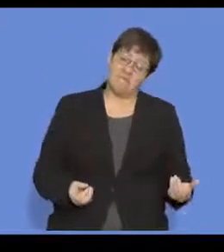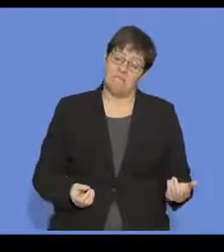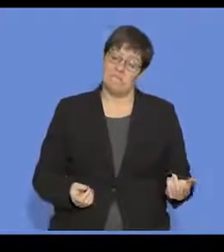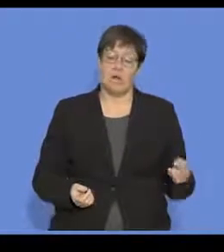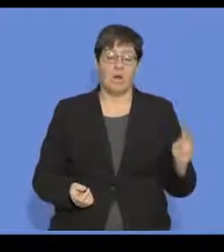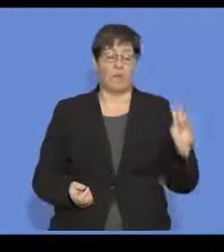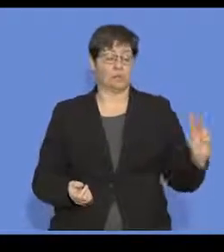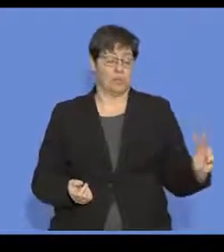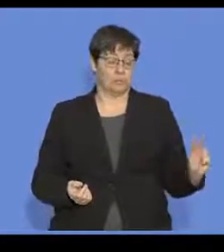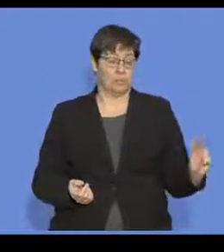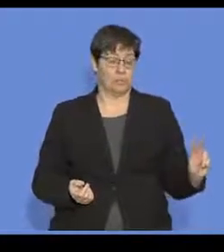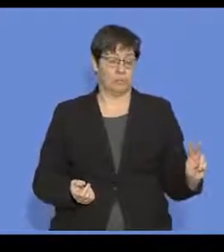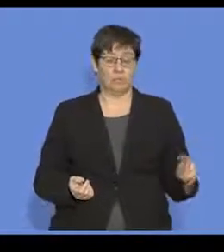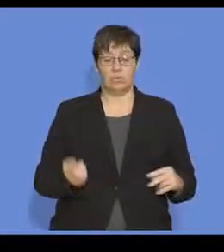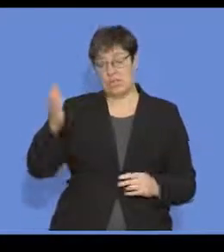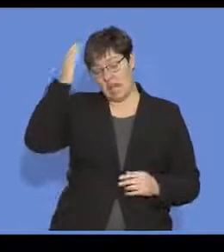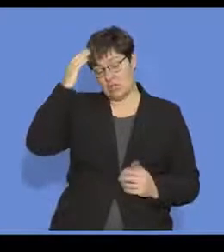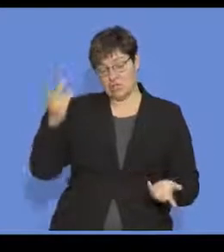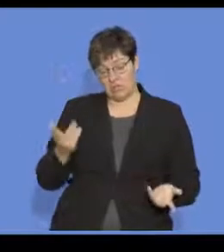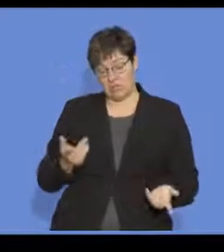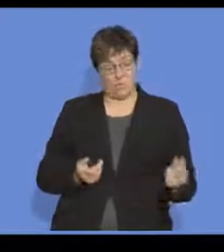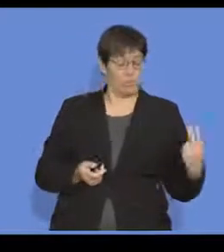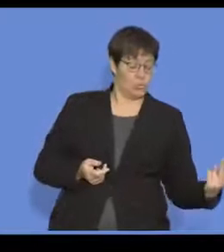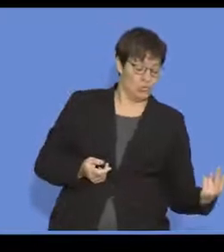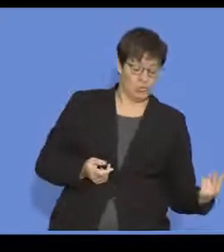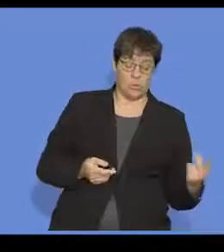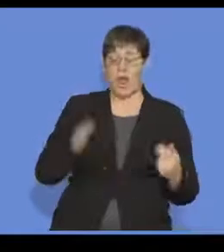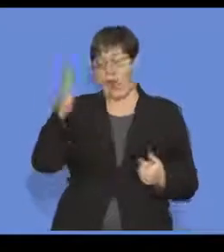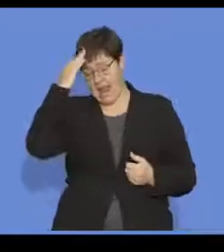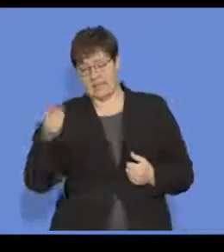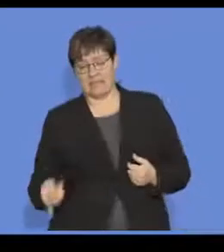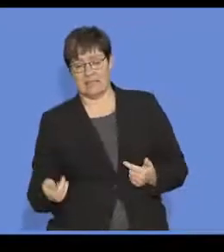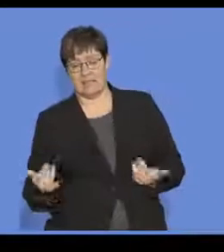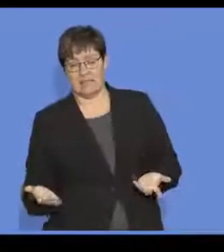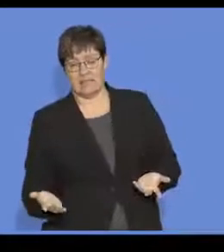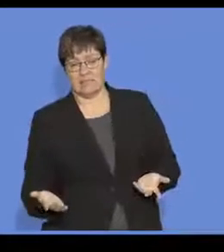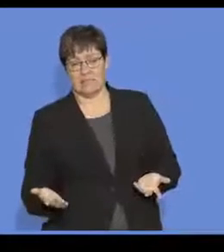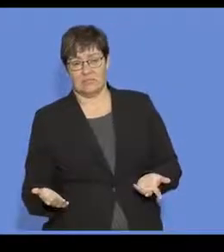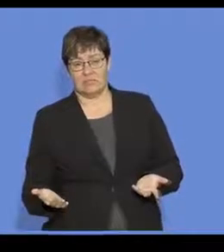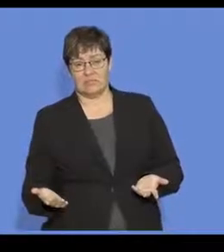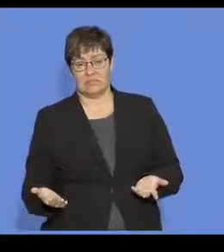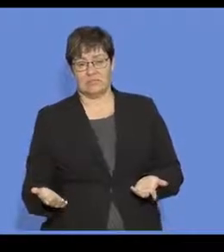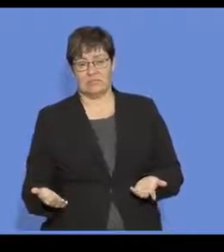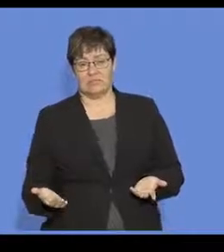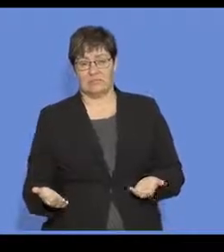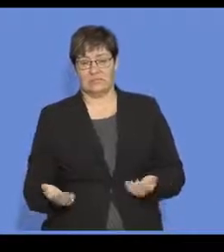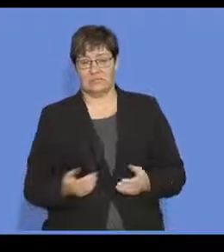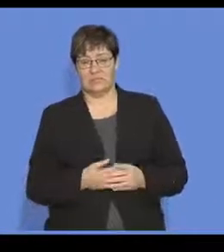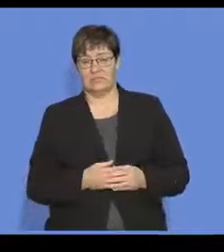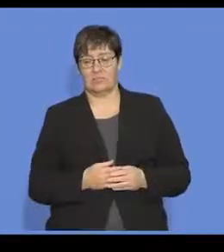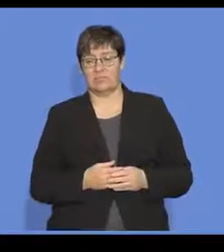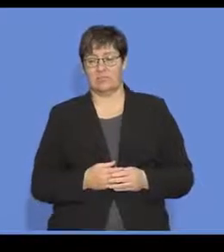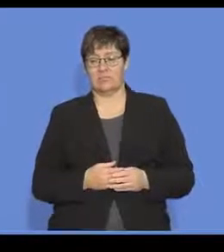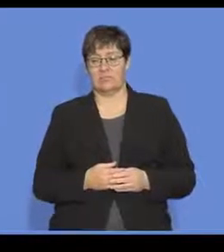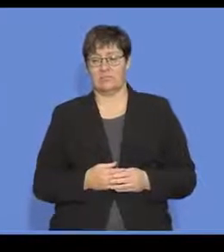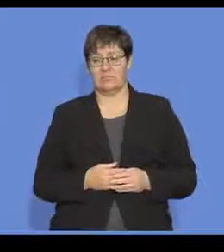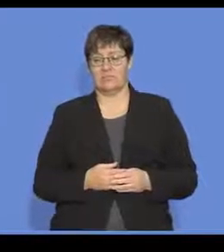I could have 2 and H. A die could give me 2. A coin could give me head.